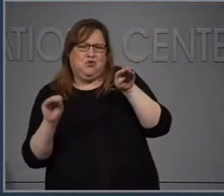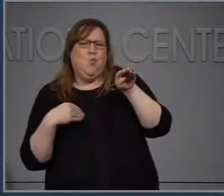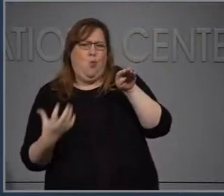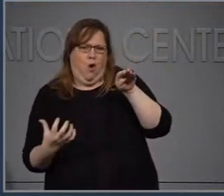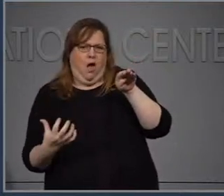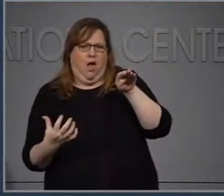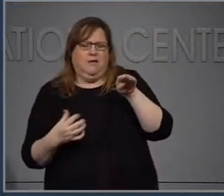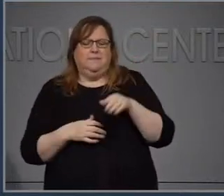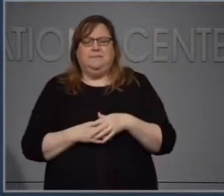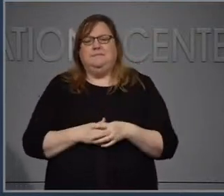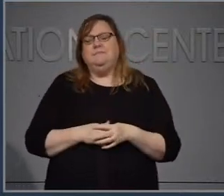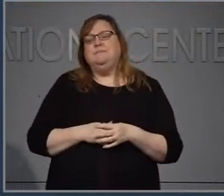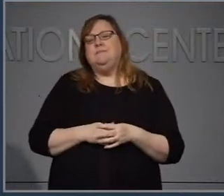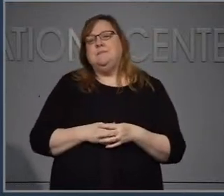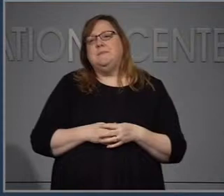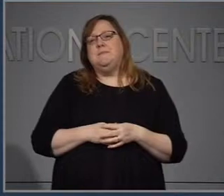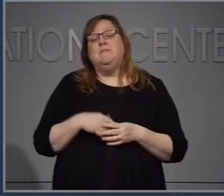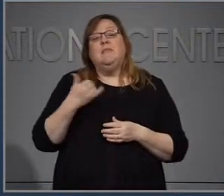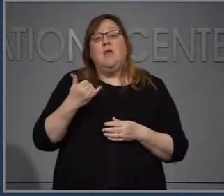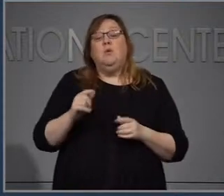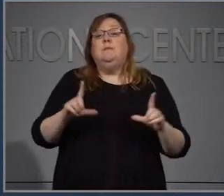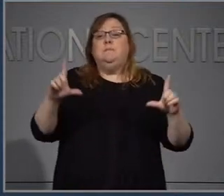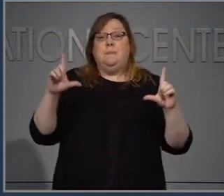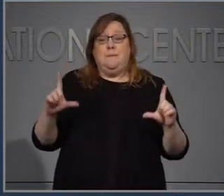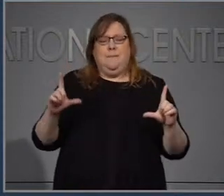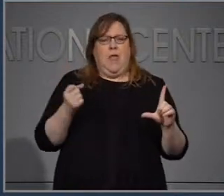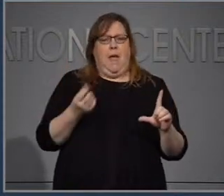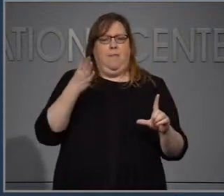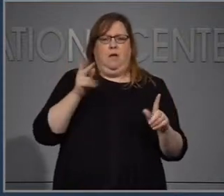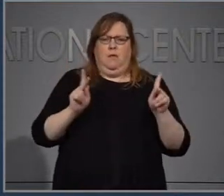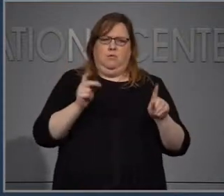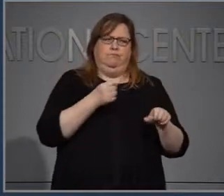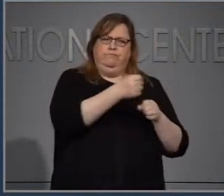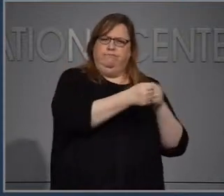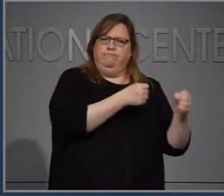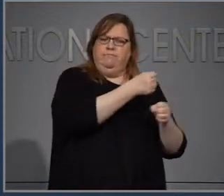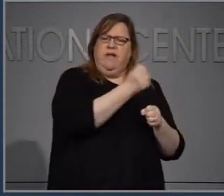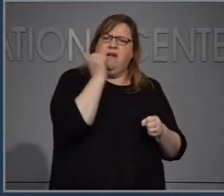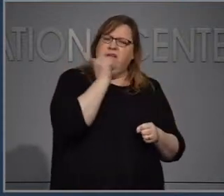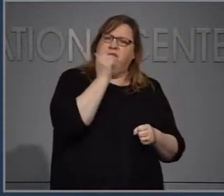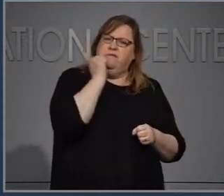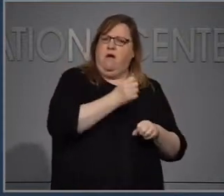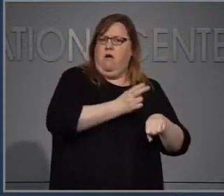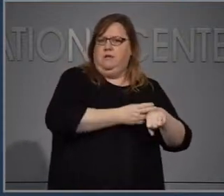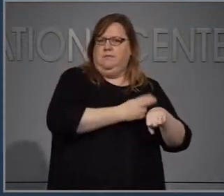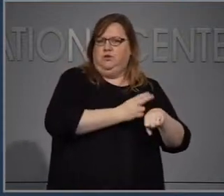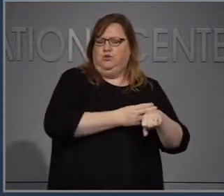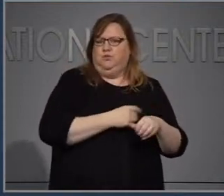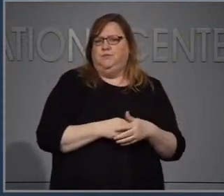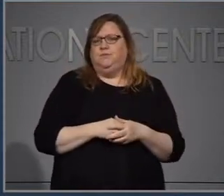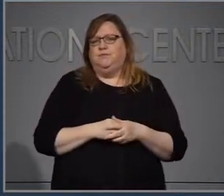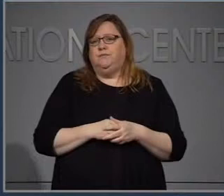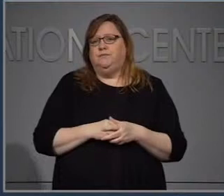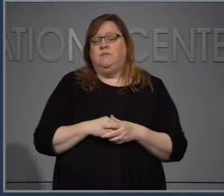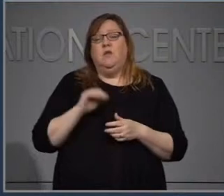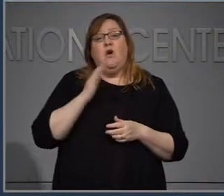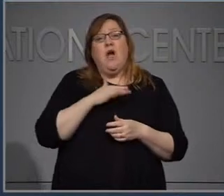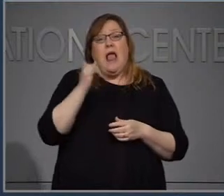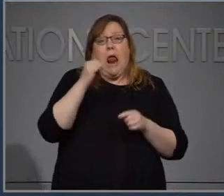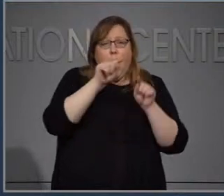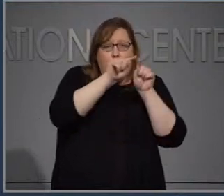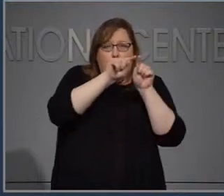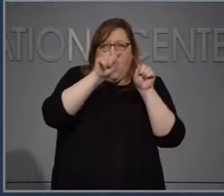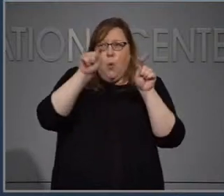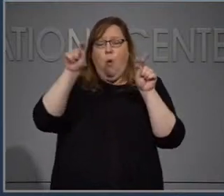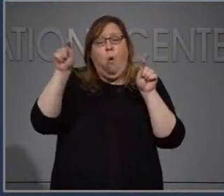the trend of day-over-day hospitalizations. The yellow line shows that North Carolina's trajectory of hospitalization is starting to level